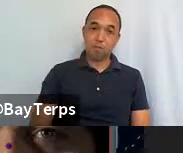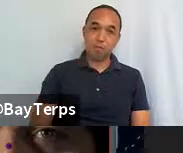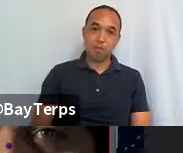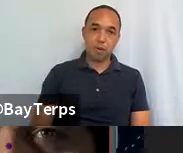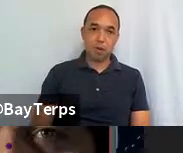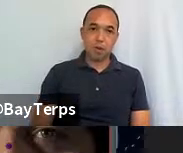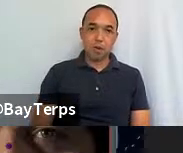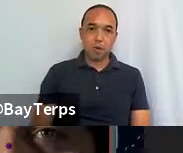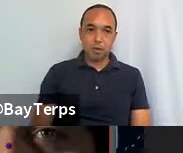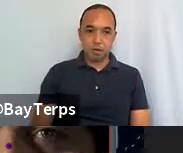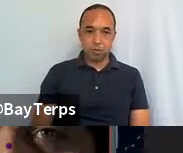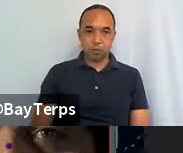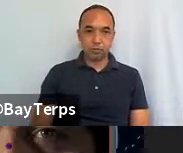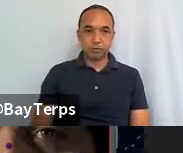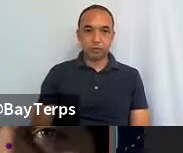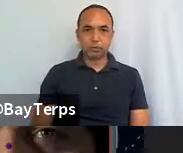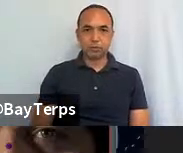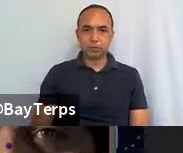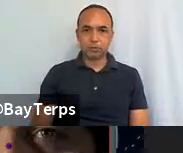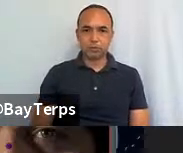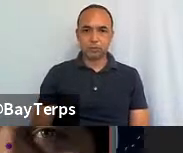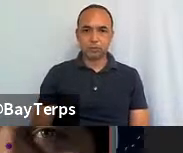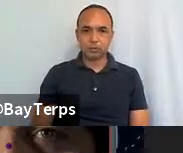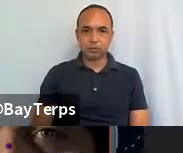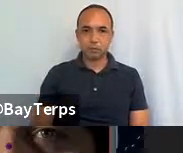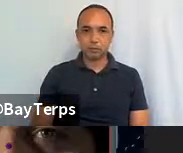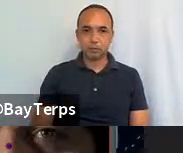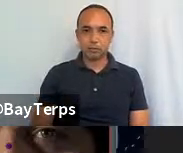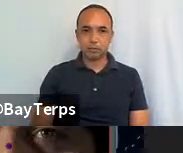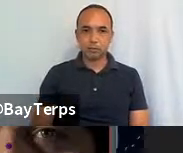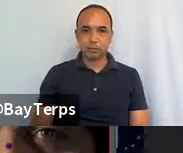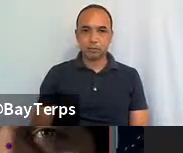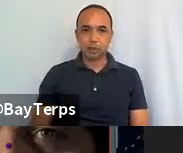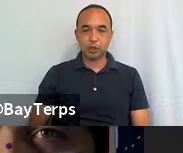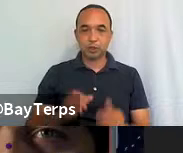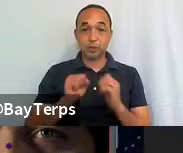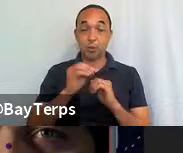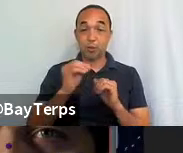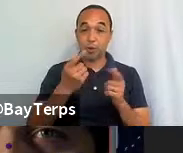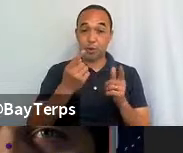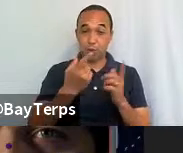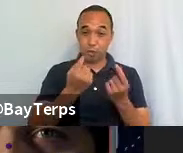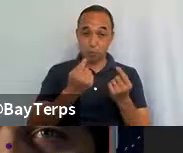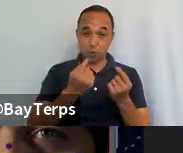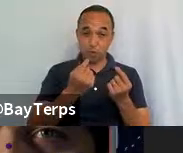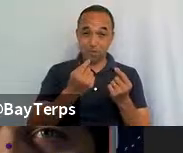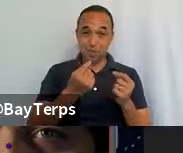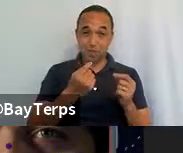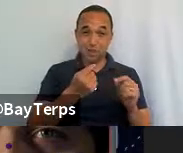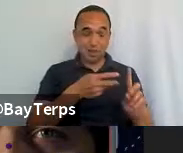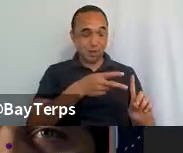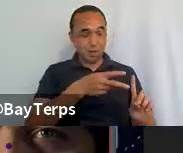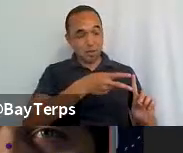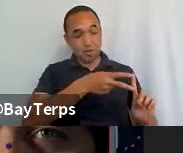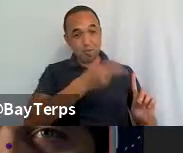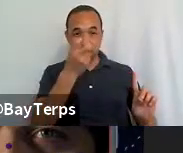And the way that this works is you're taking pixels from one area of the picture and putting them